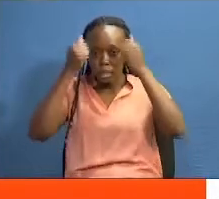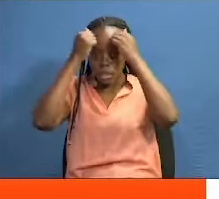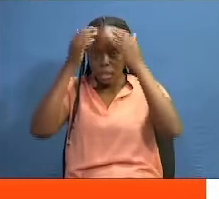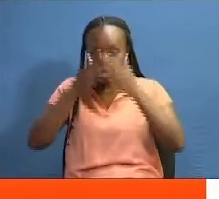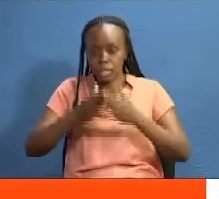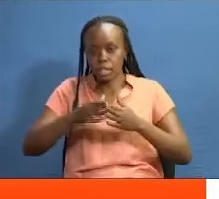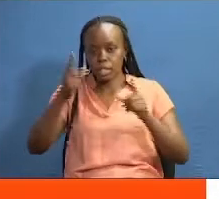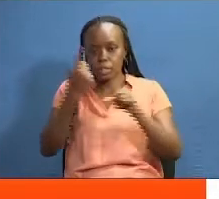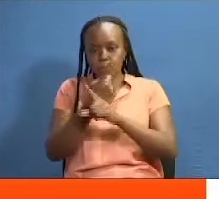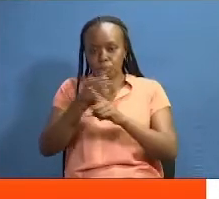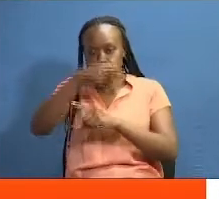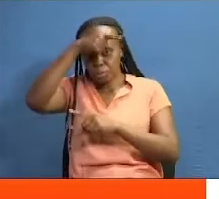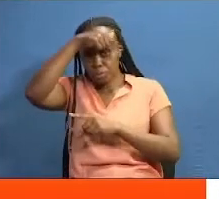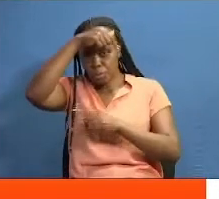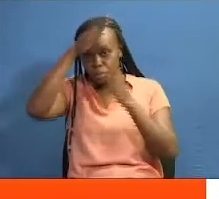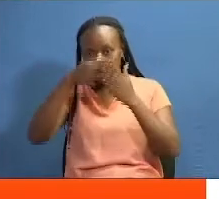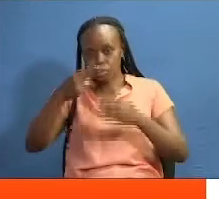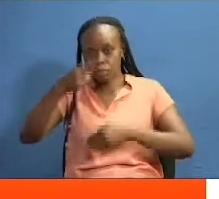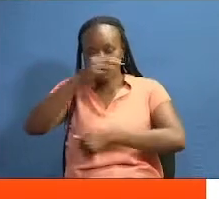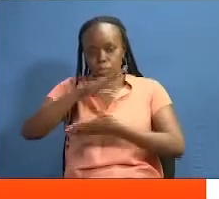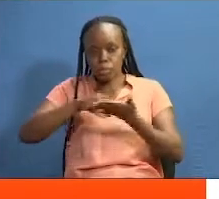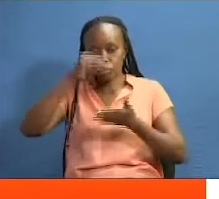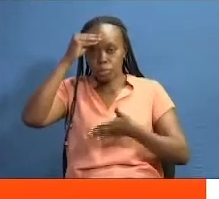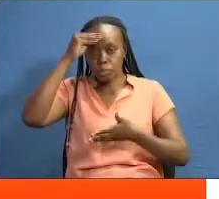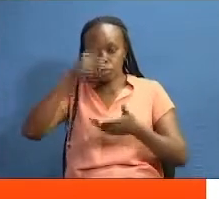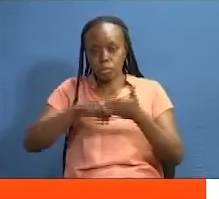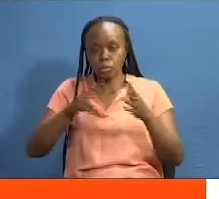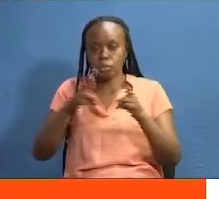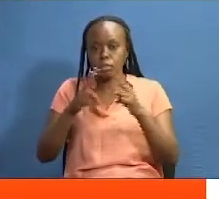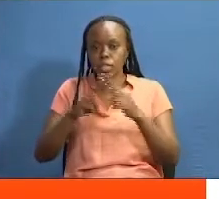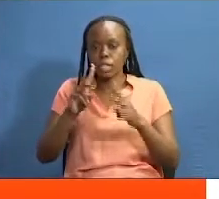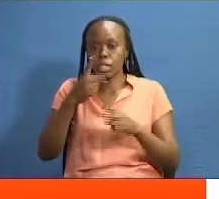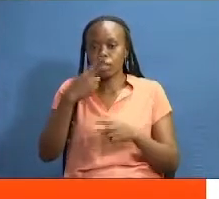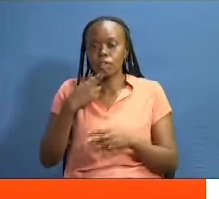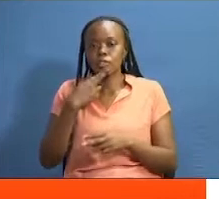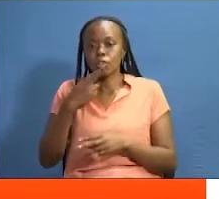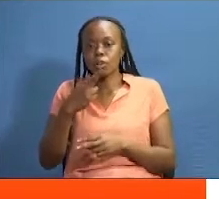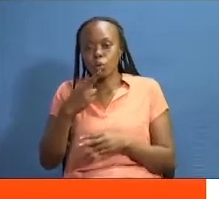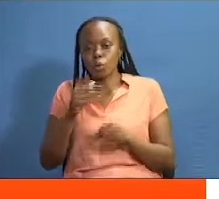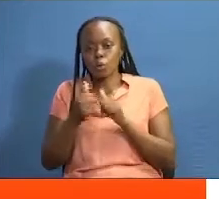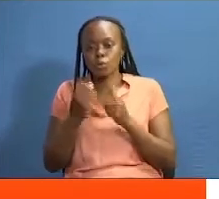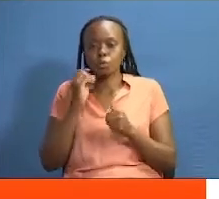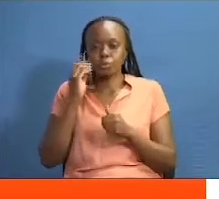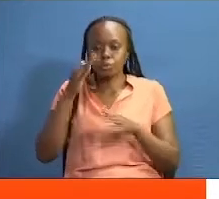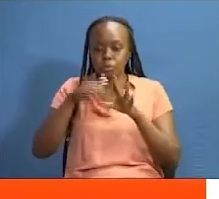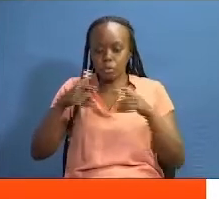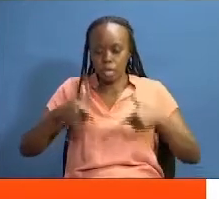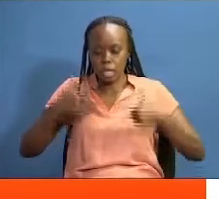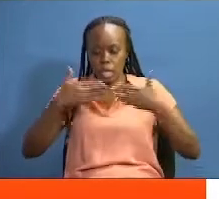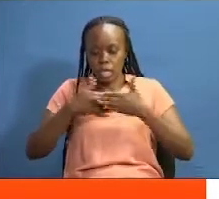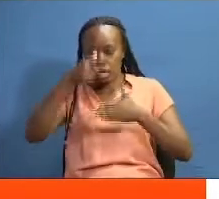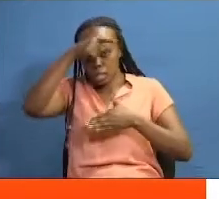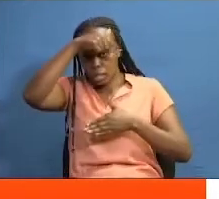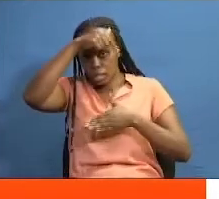graduating in various institutions of higher learning. What is the very first step that a fresh graduate should take in life after